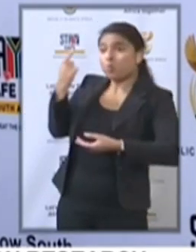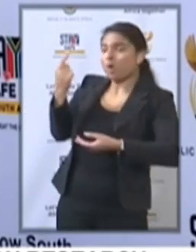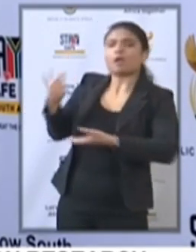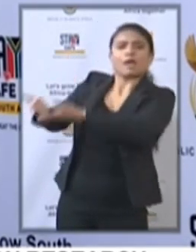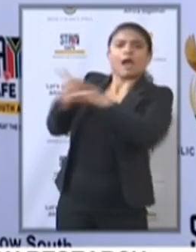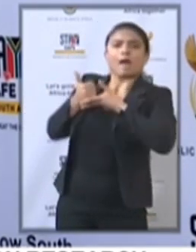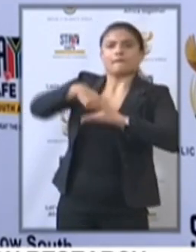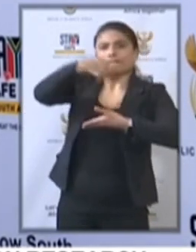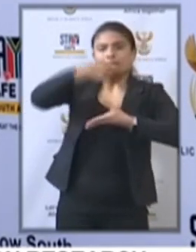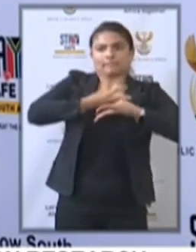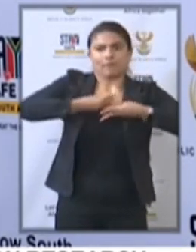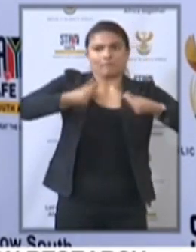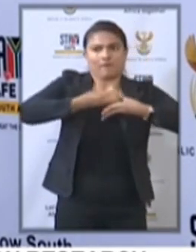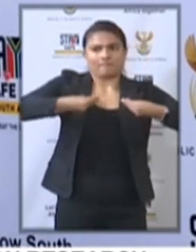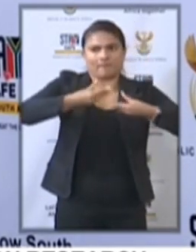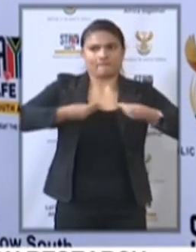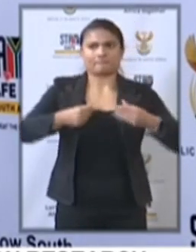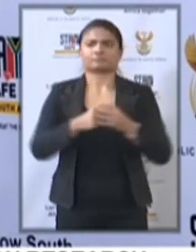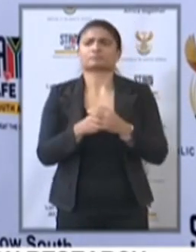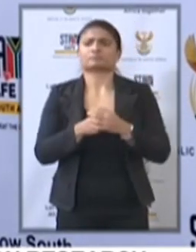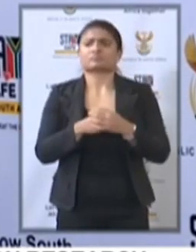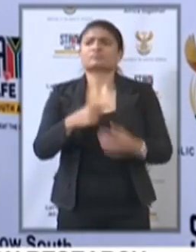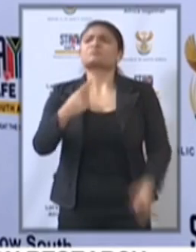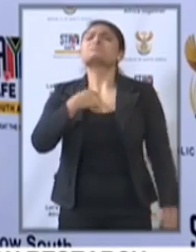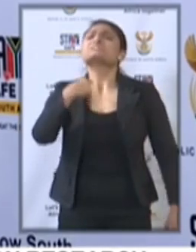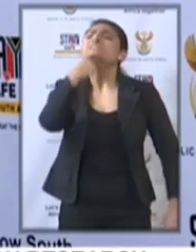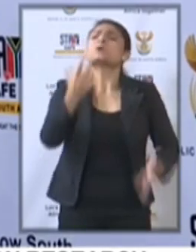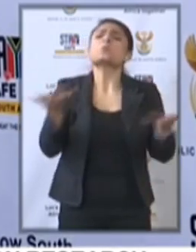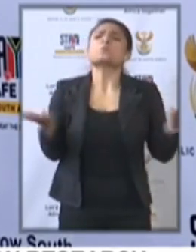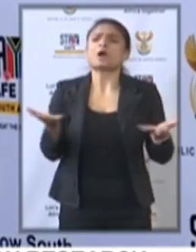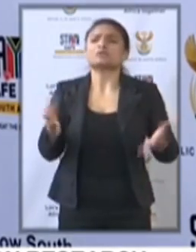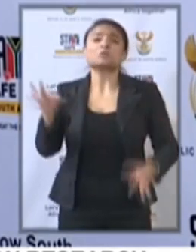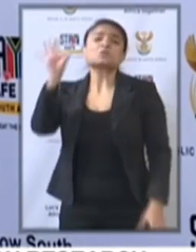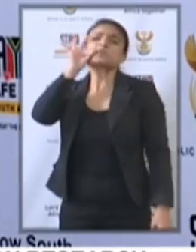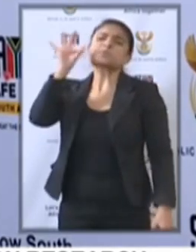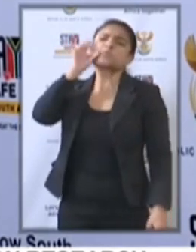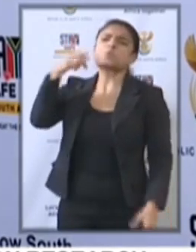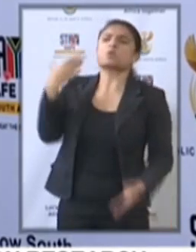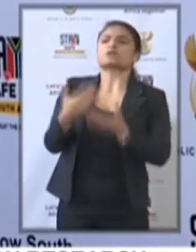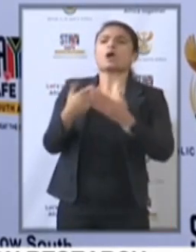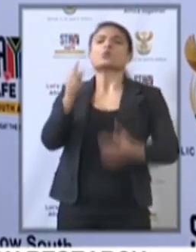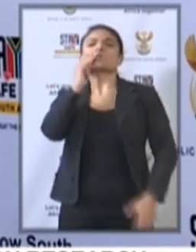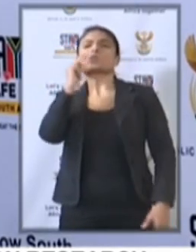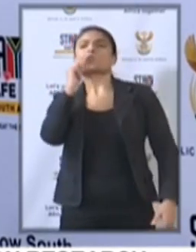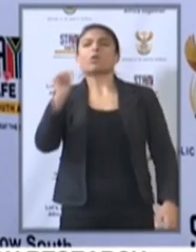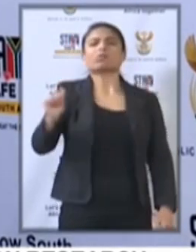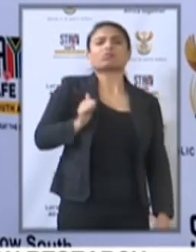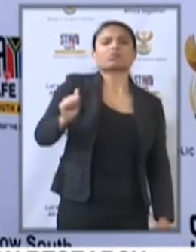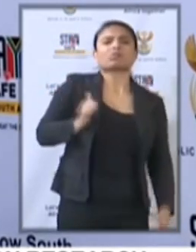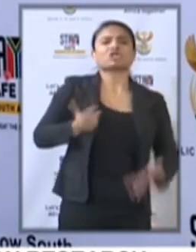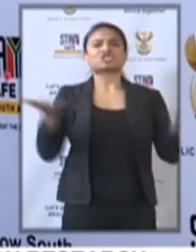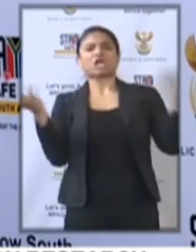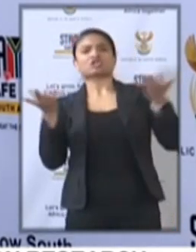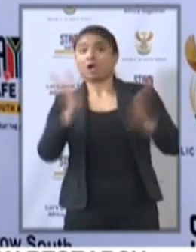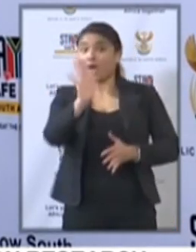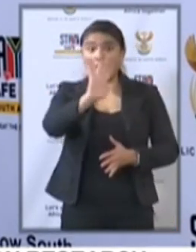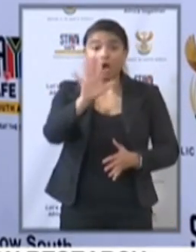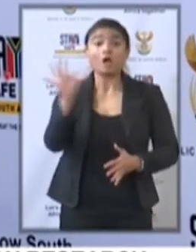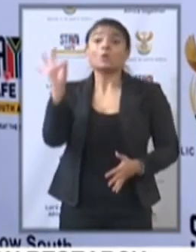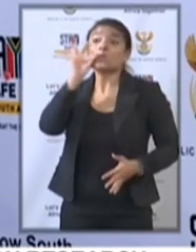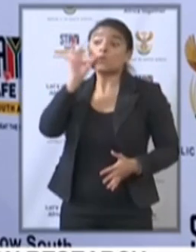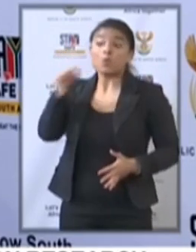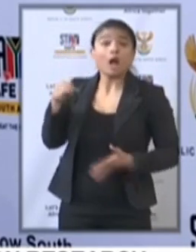bese kuthiwa hayi kunzimande ushilo ukuthi hayi insangu noma singayibhema nje kusho ukuthi izokwazi ukuthi lapha izifo